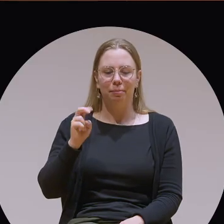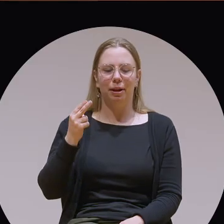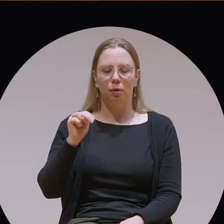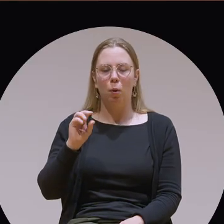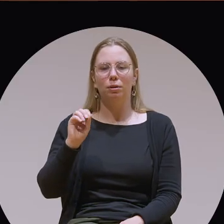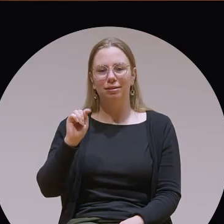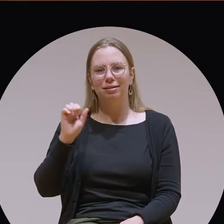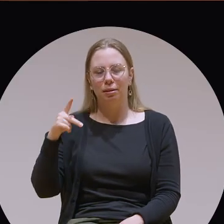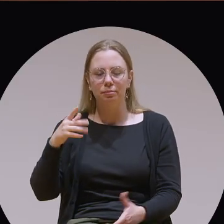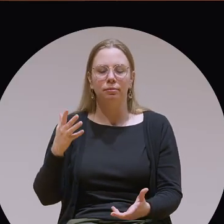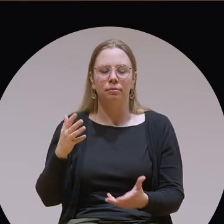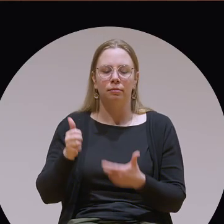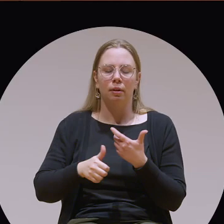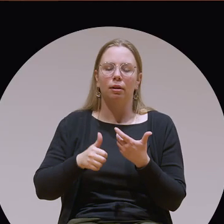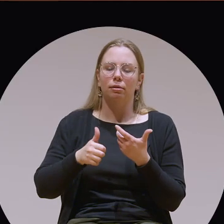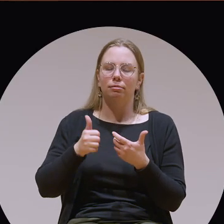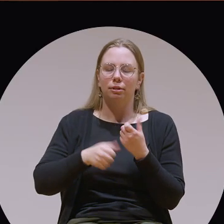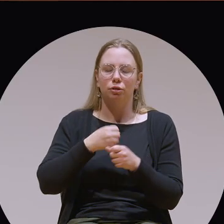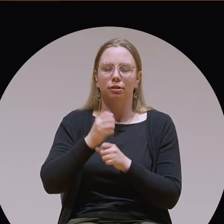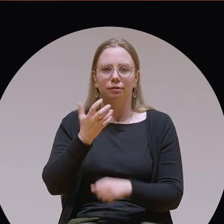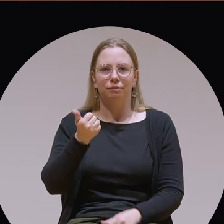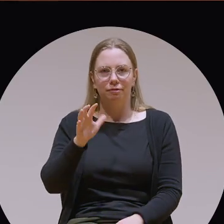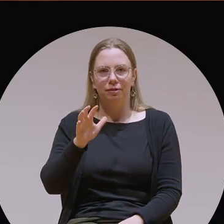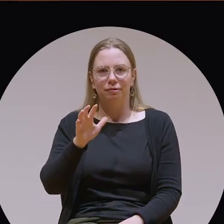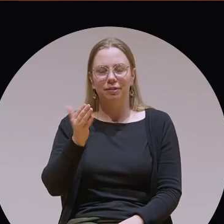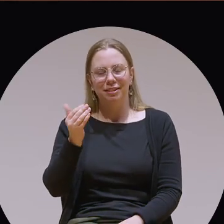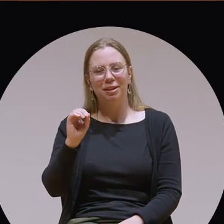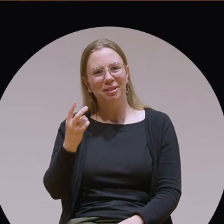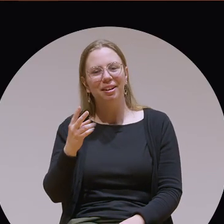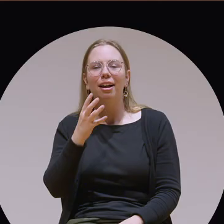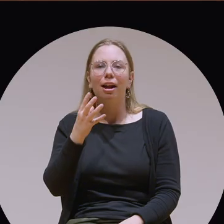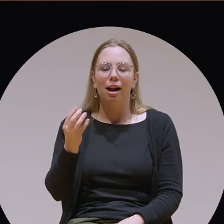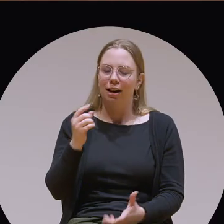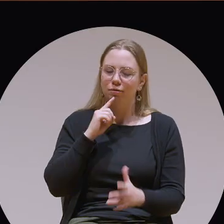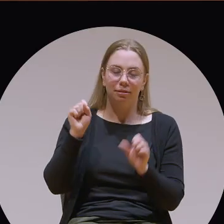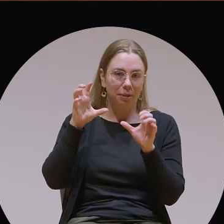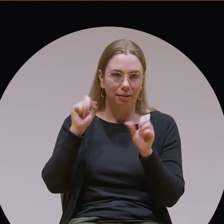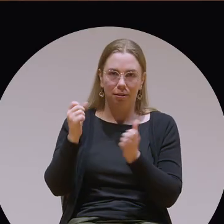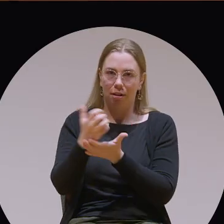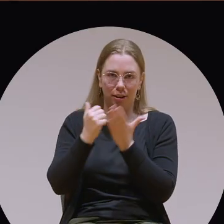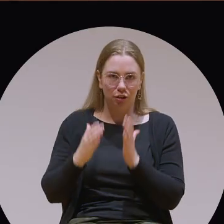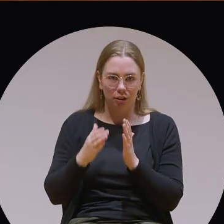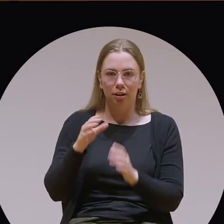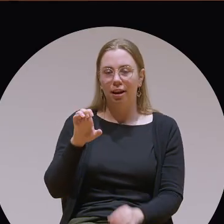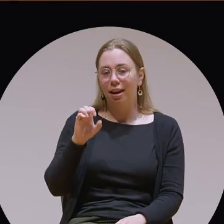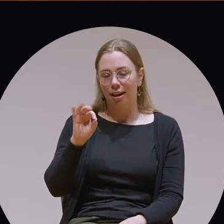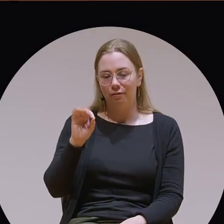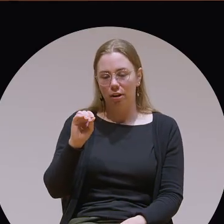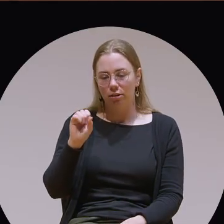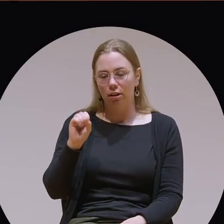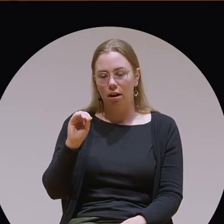my sort of favorite collectors. The collector was a gentleman called Alphonse Kahn. Alphonse Kahn